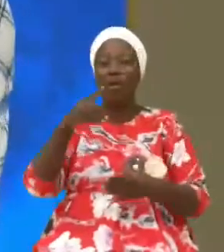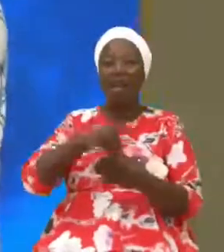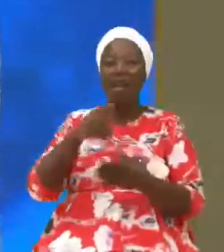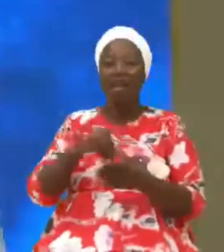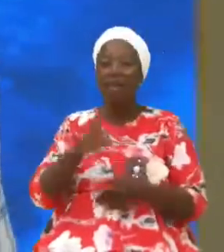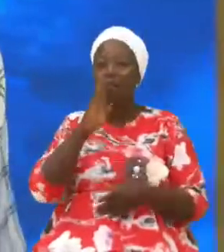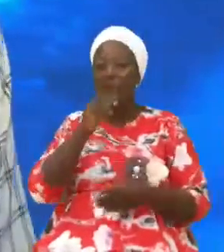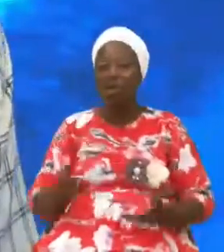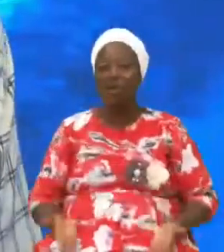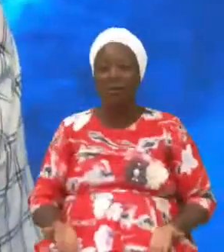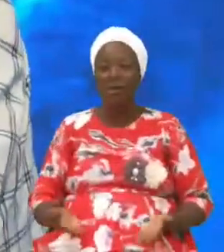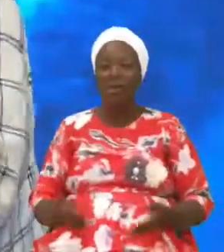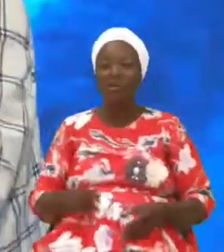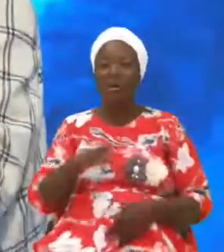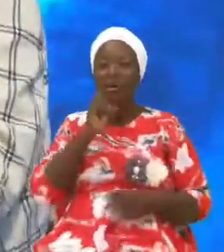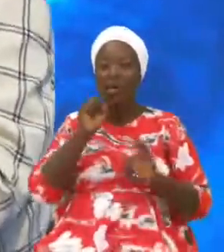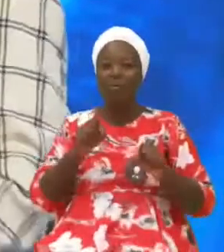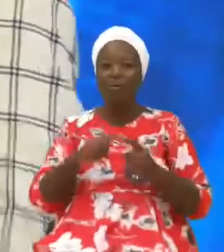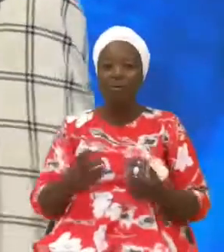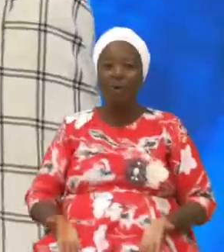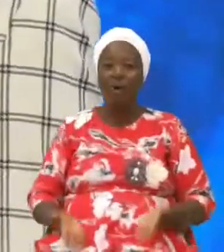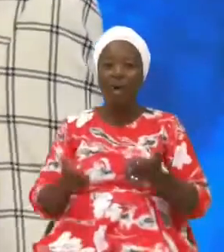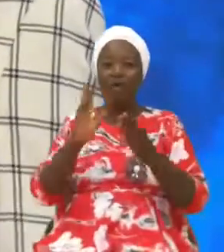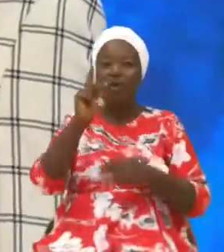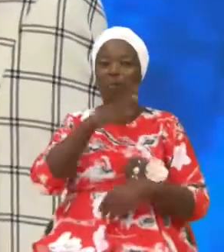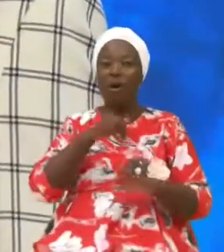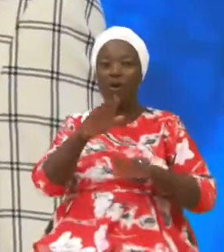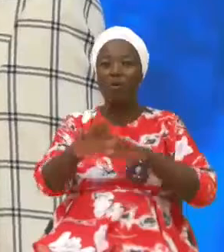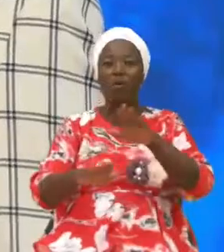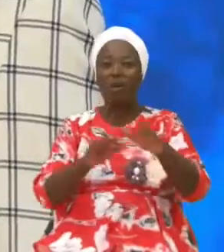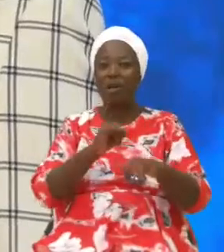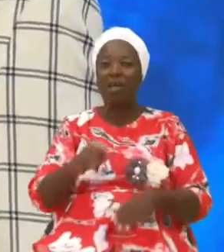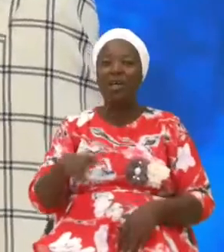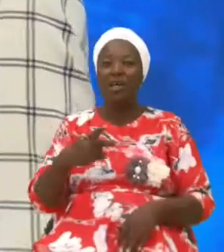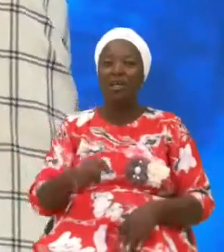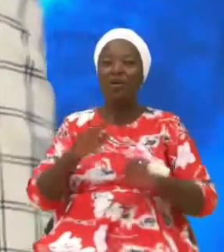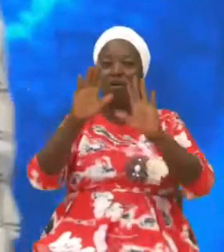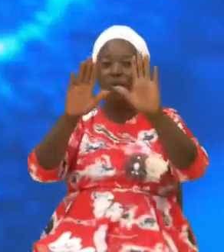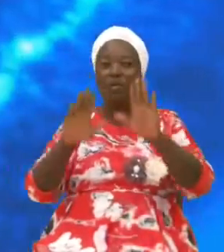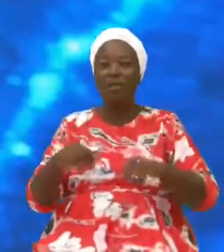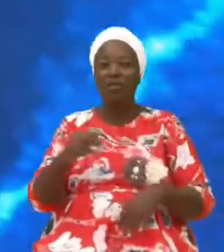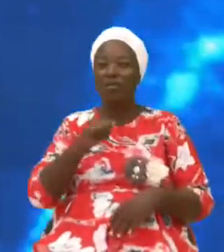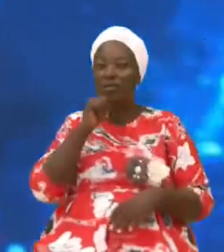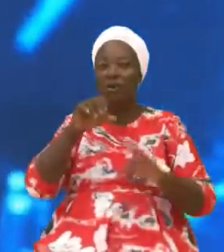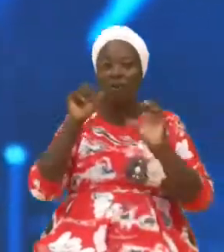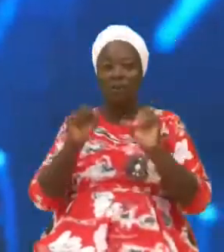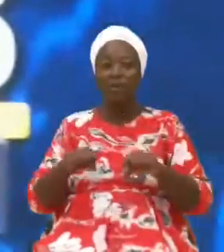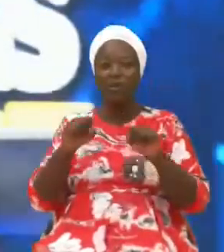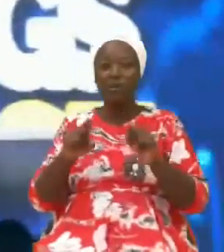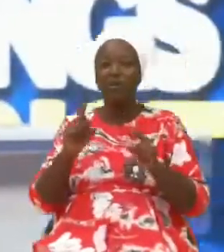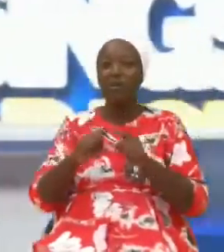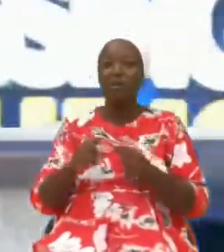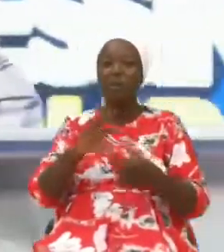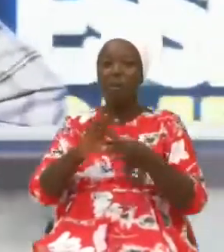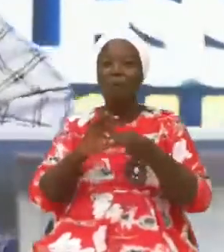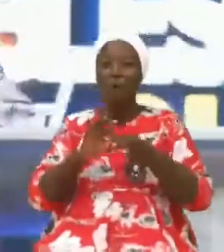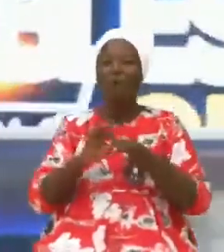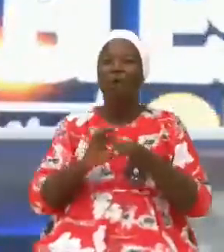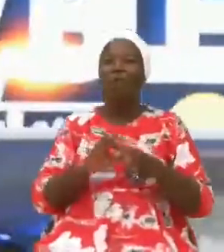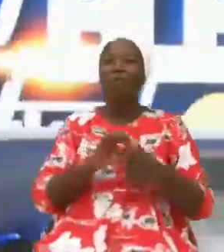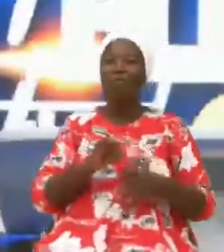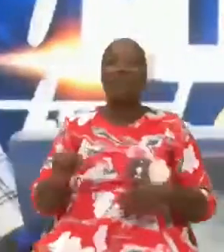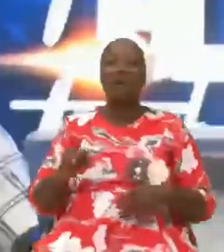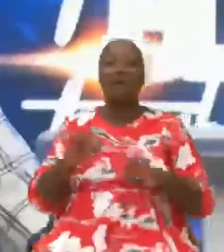the wonders of the lame rising up and walking. And the wonder of